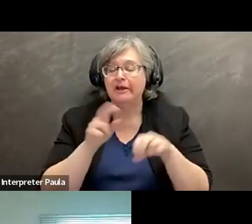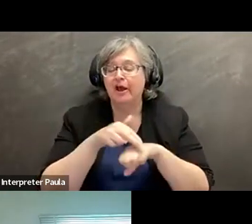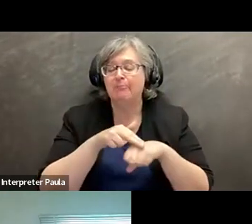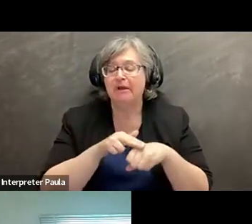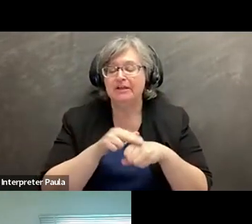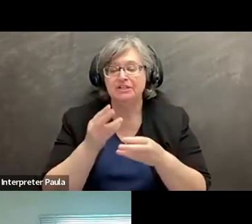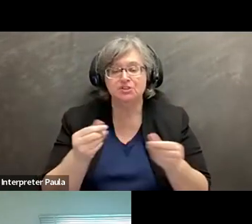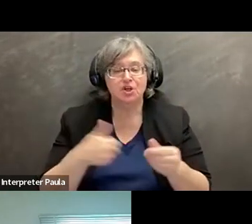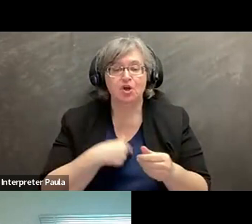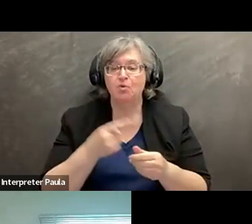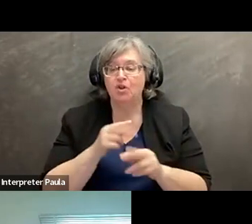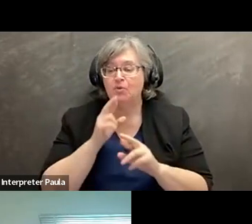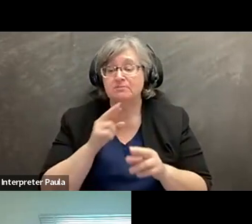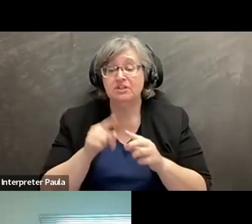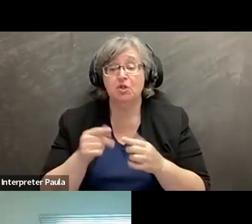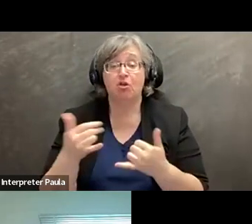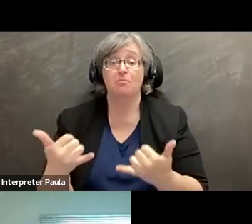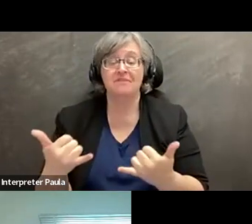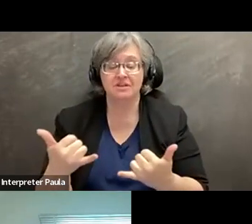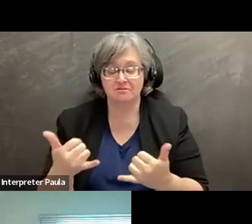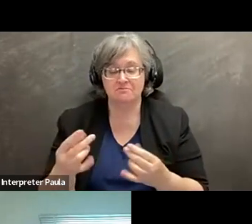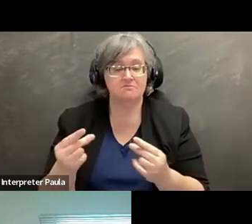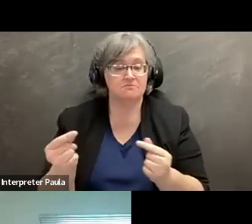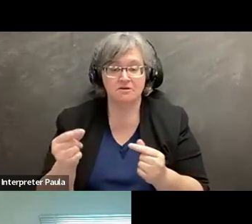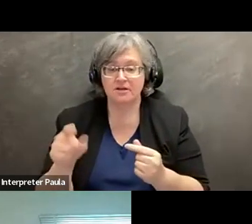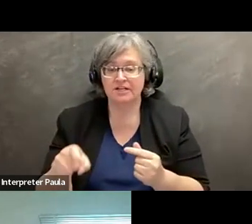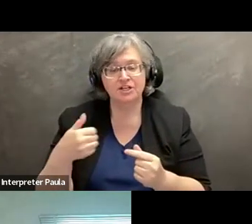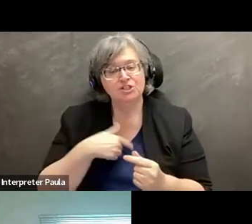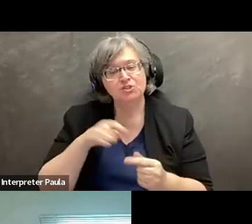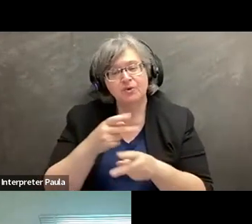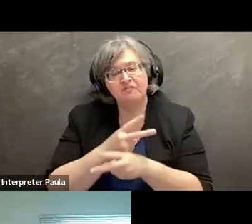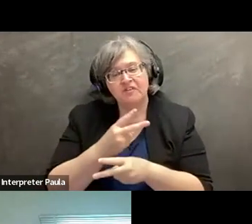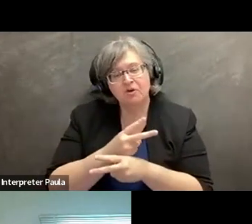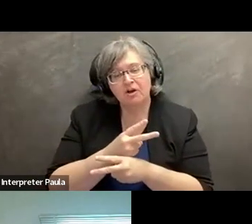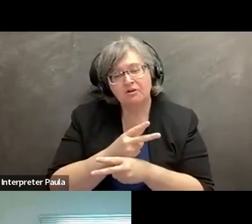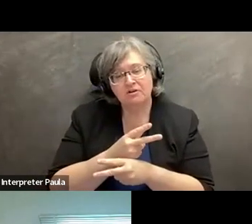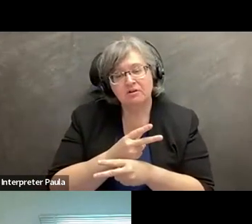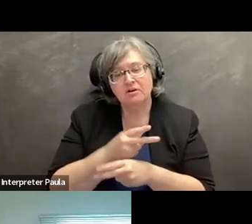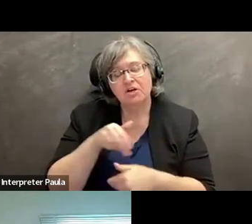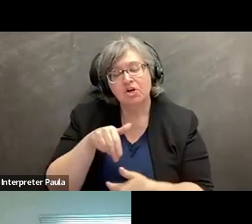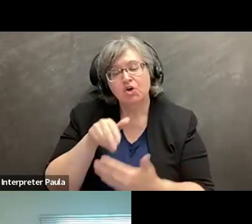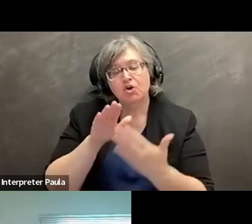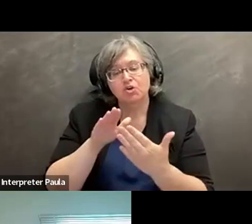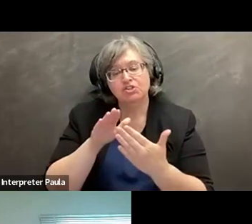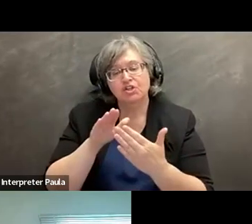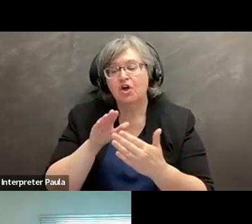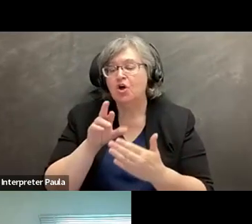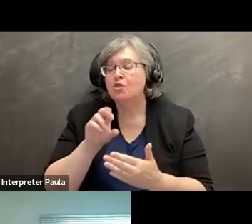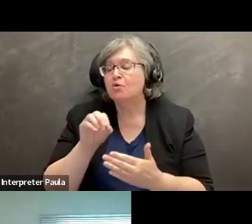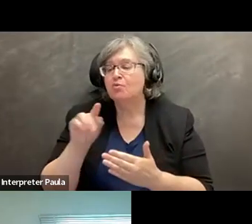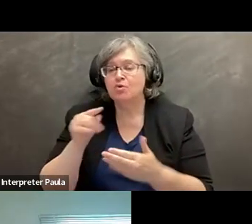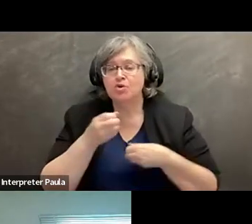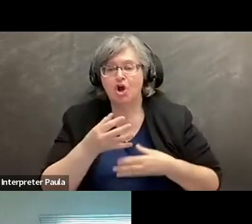just responding to their immediate needs. And we wanted to figure out how to address the root causes